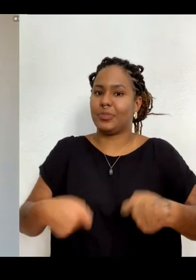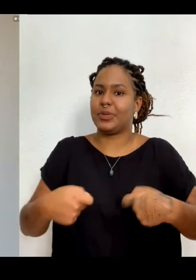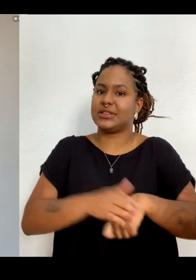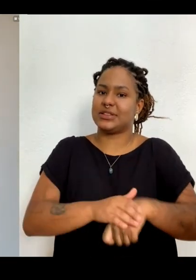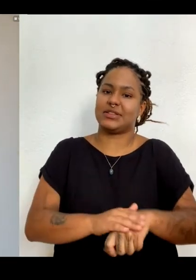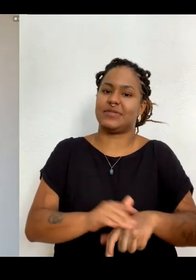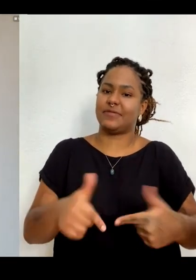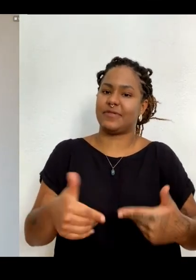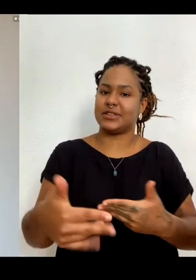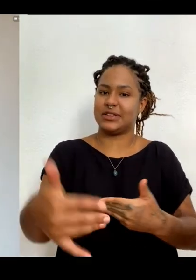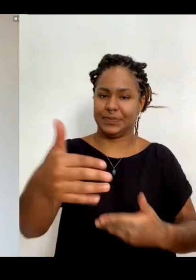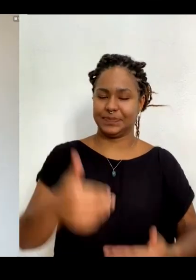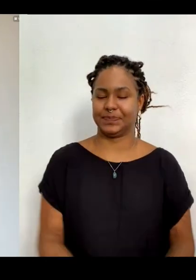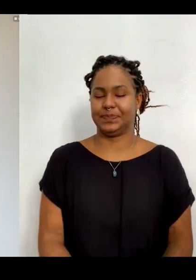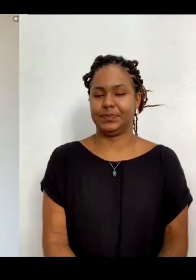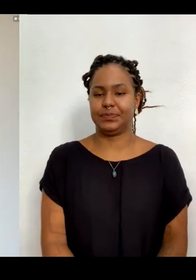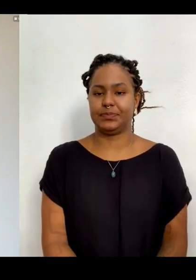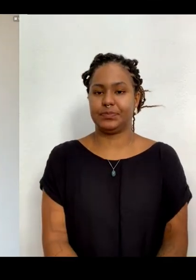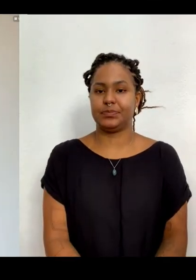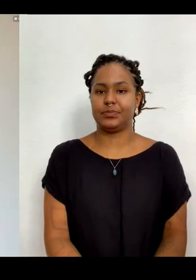these questions